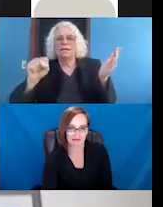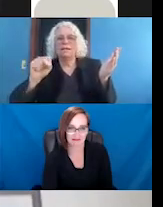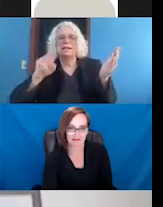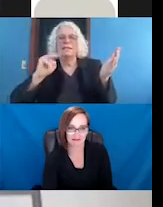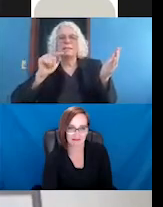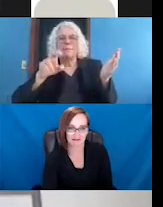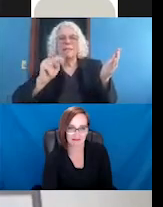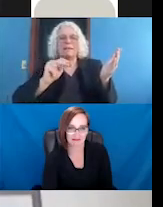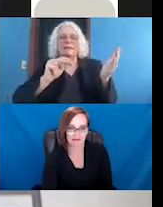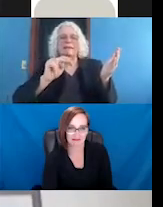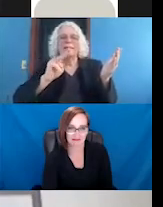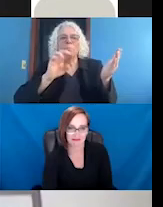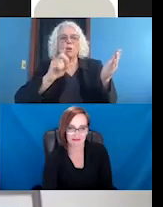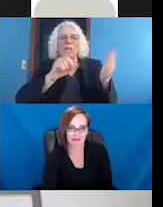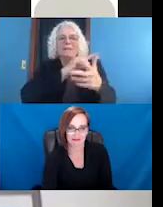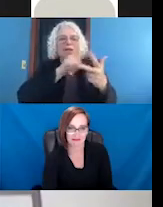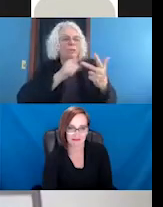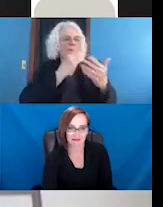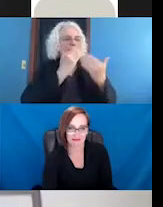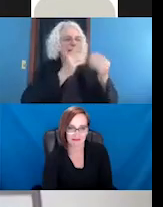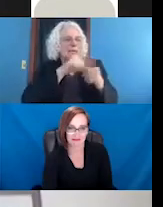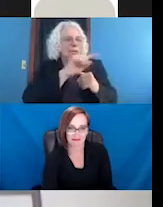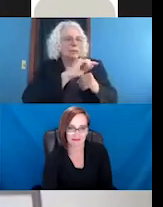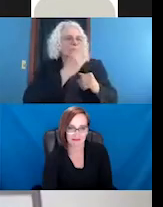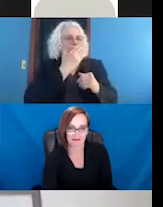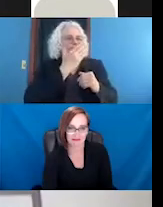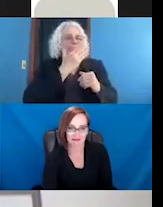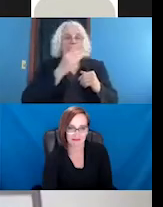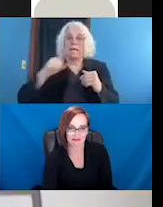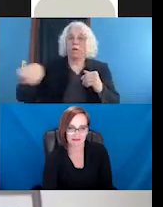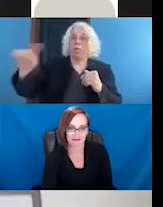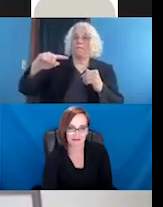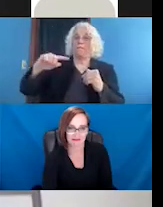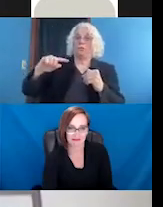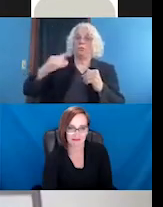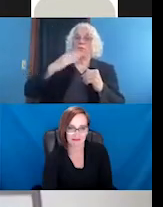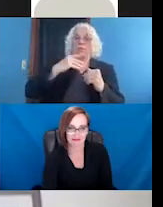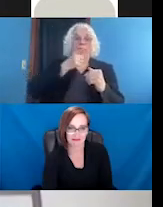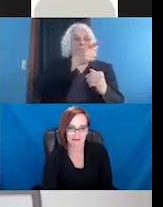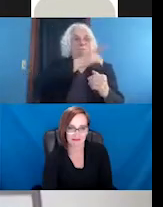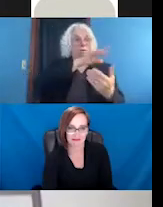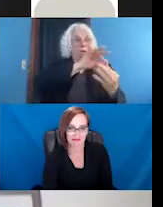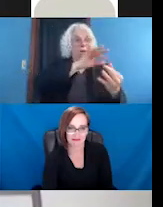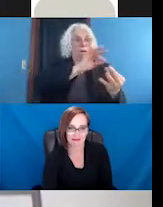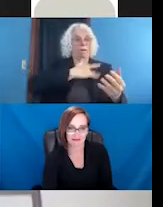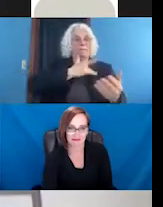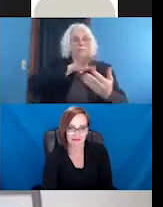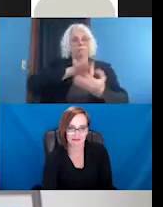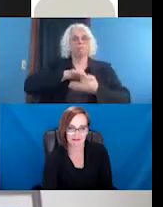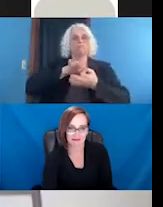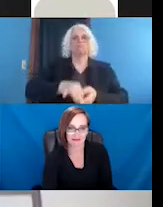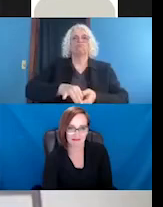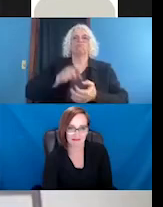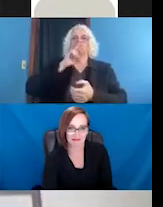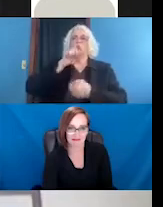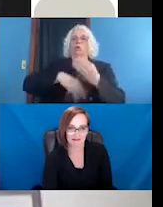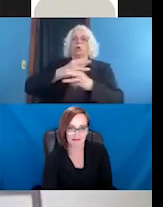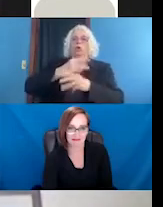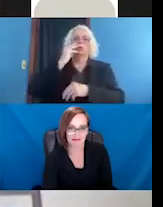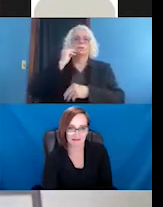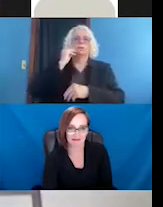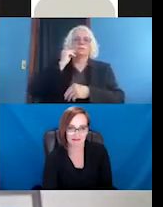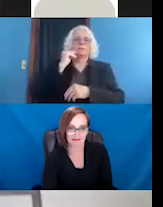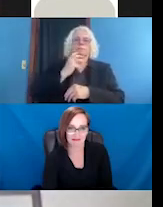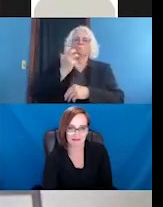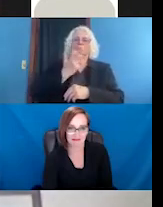and Brenda for your perspective. And again, all of you, appreciate you grounding us in kind of real experience in the